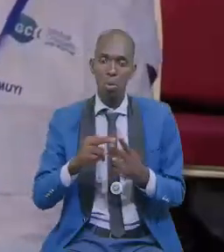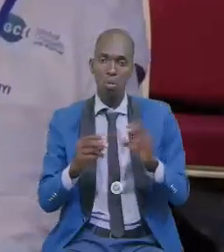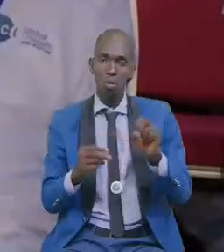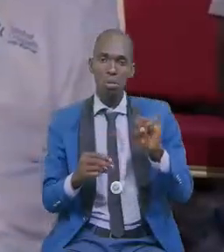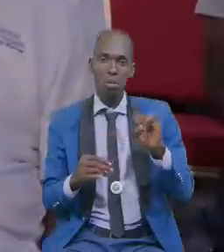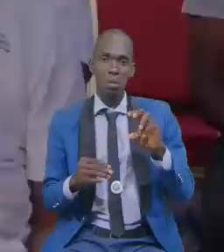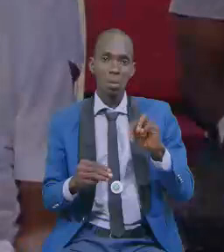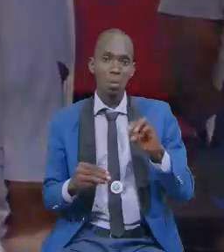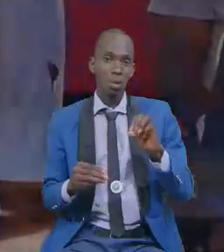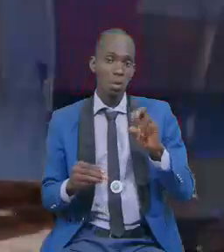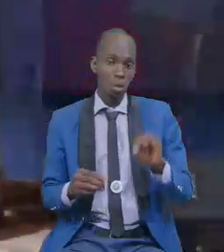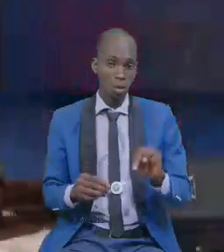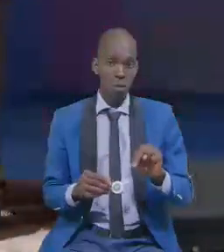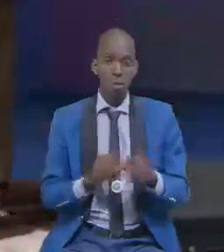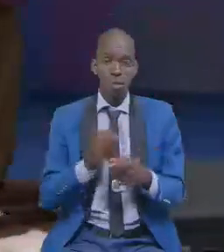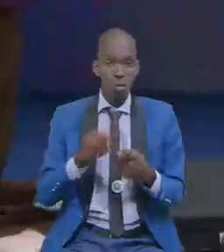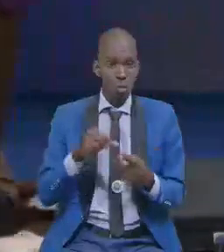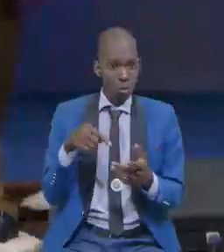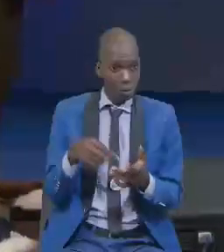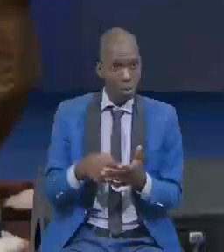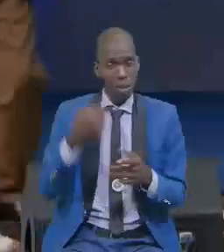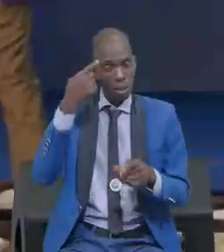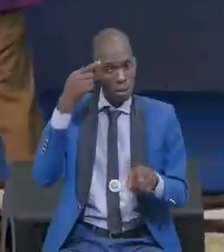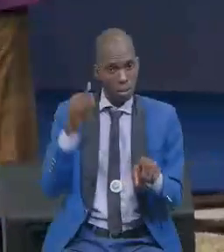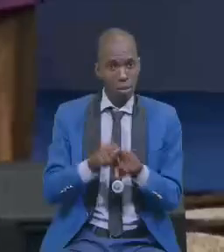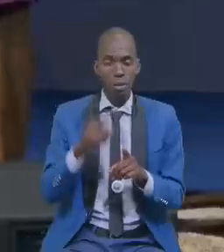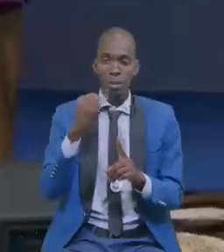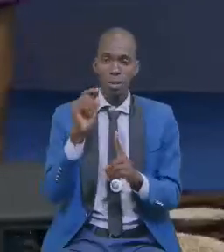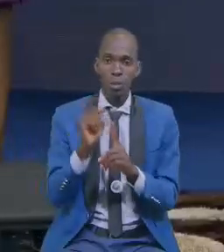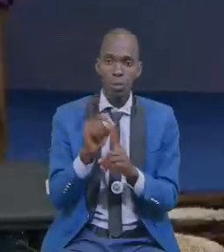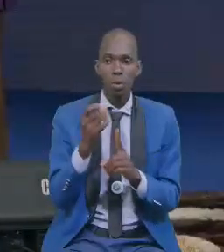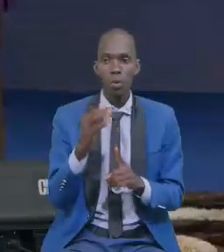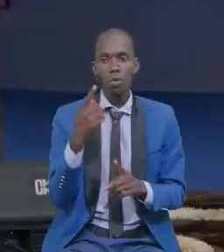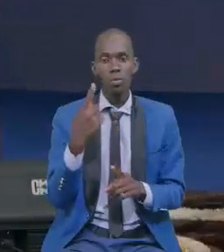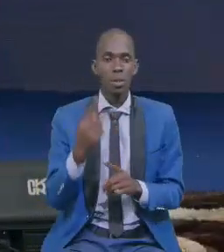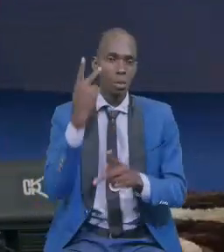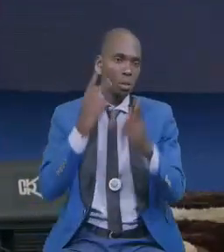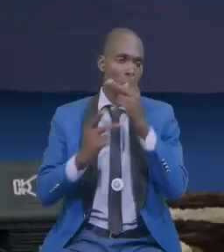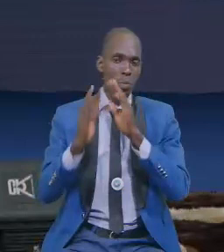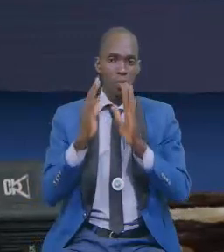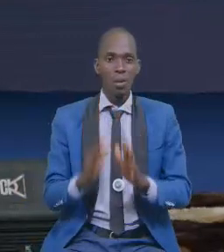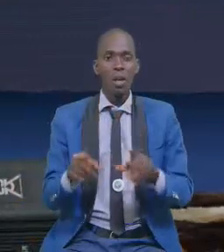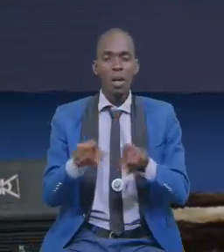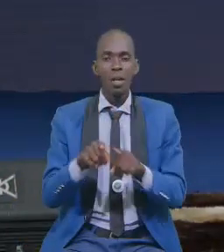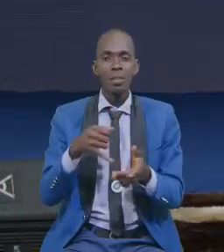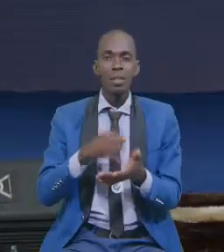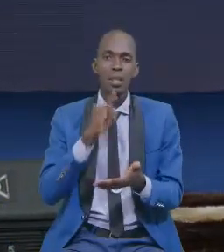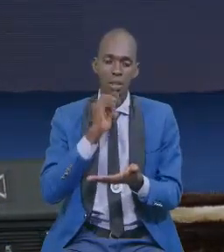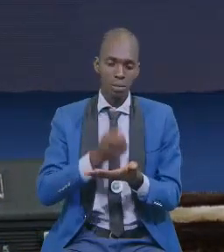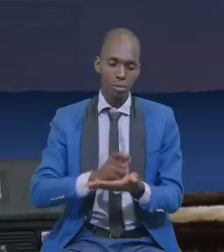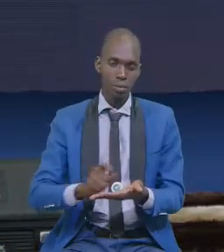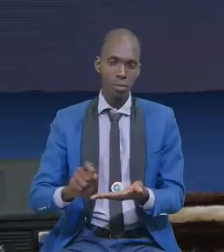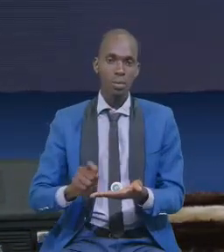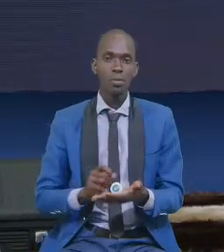To this agree the words of the prophets as it is written.